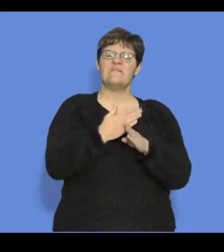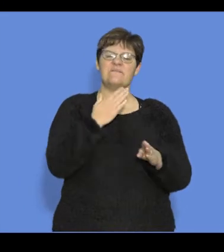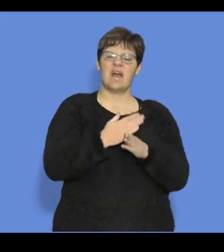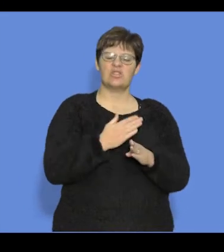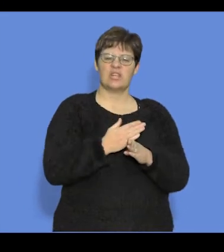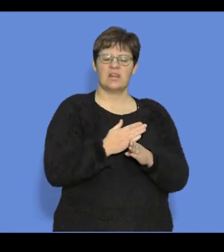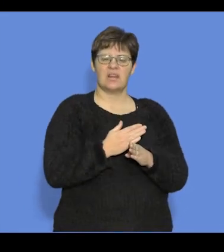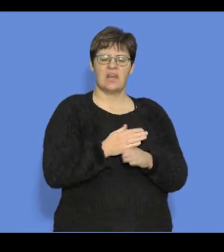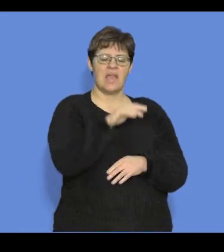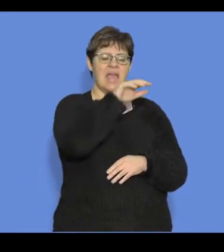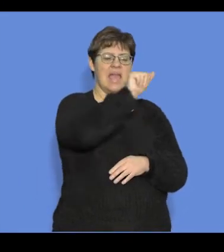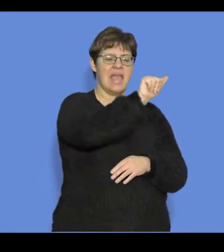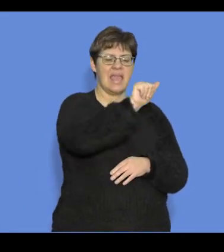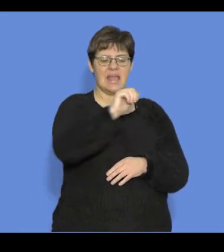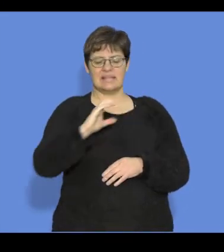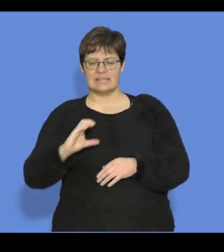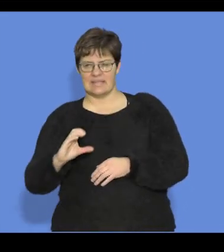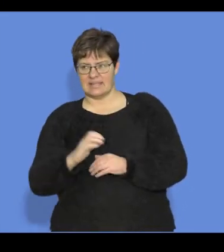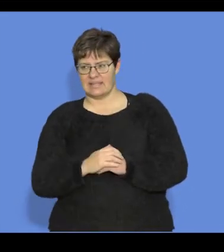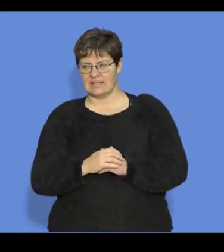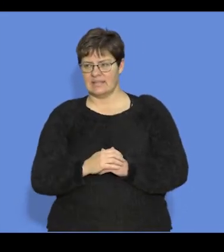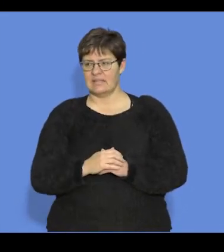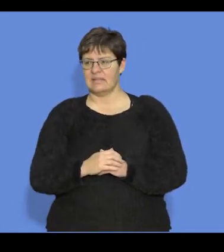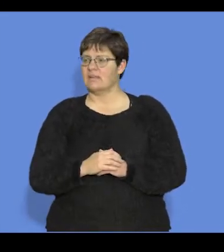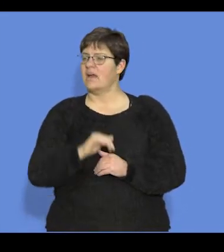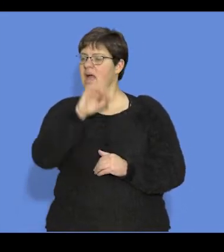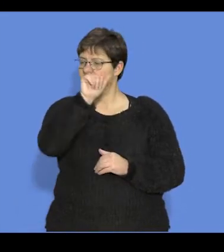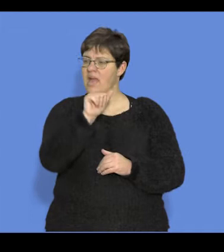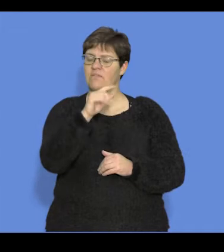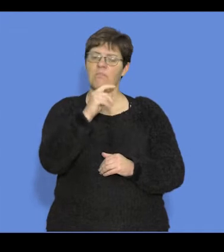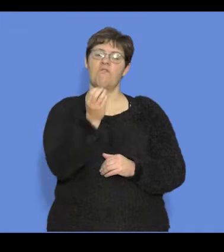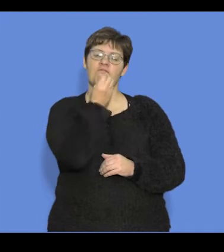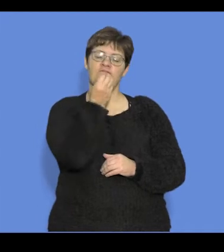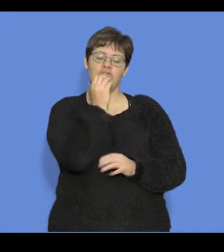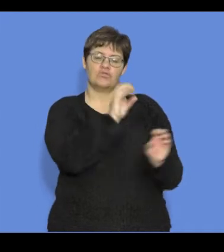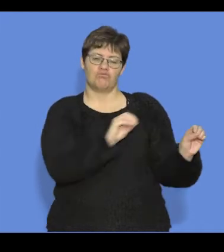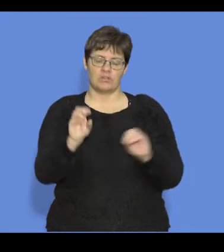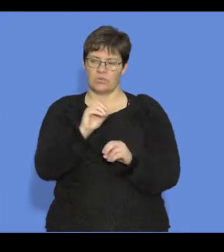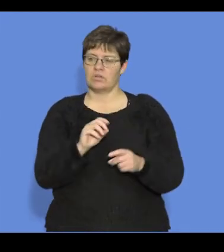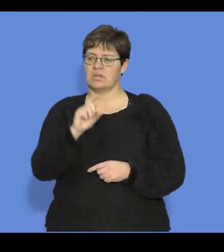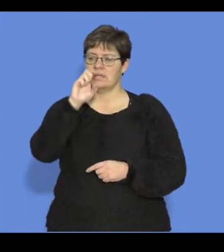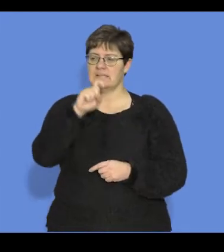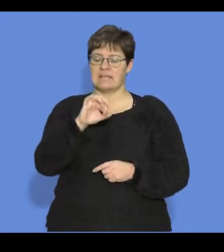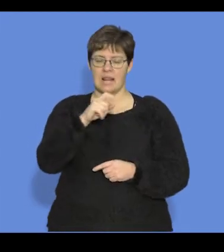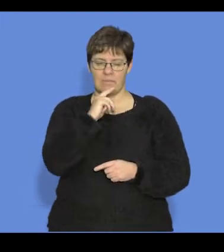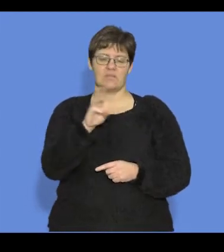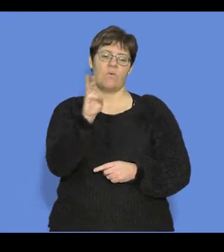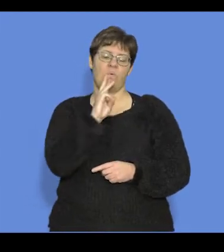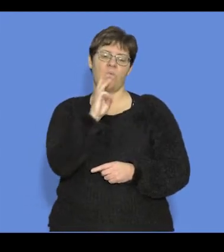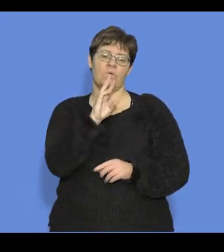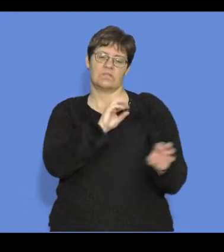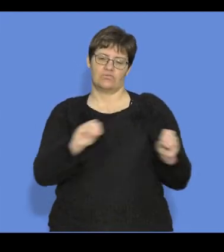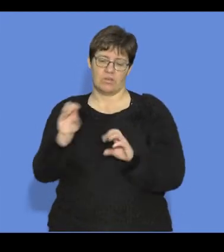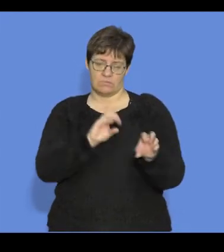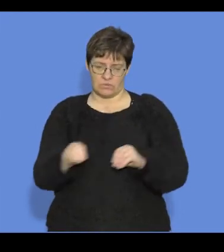function of tissues A and C. Tissue A, it's phloem, obviously food transport. And tissue C,